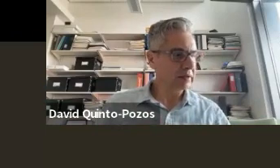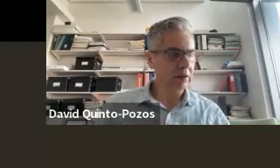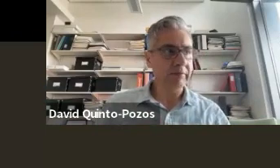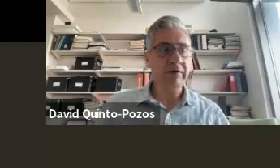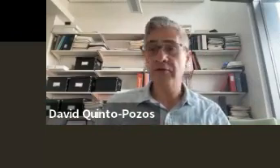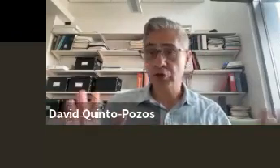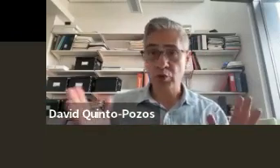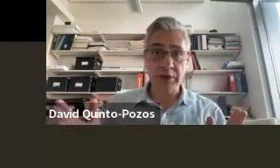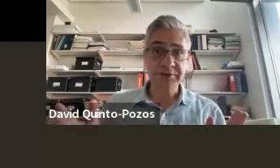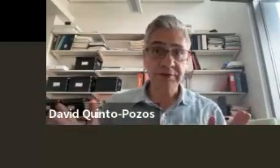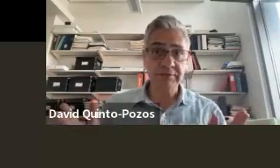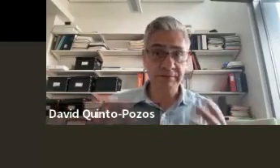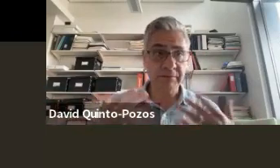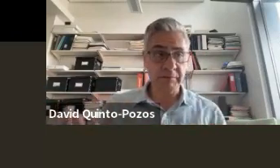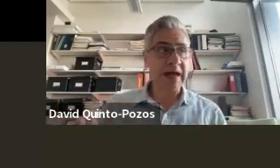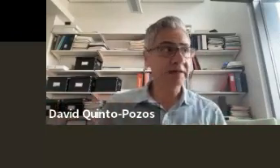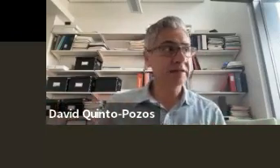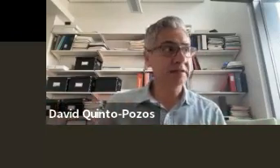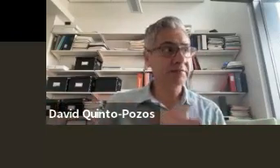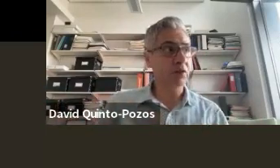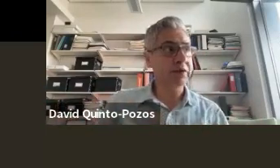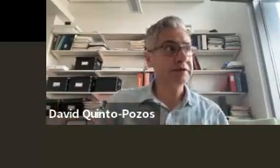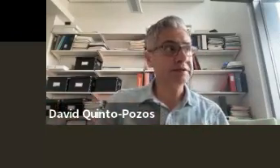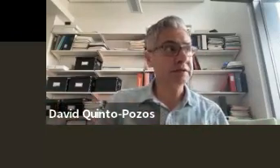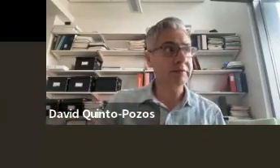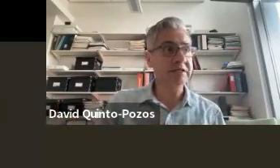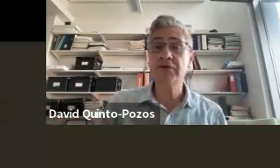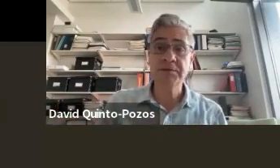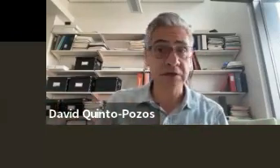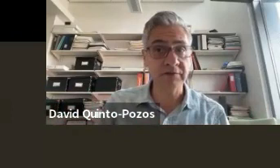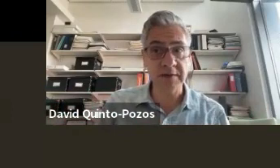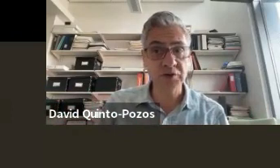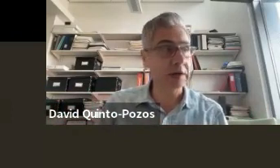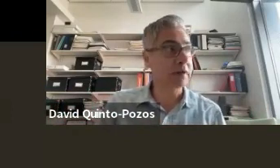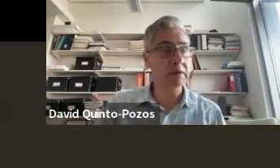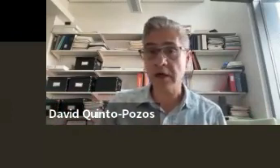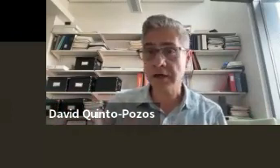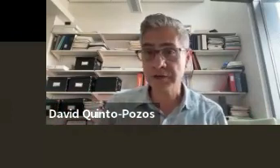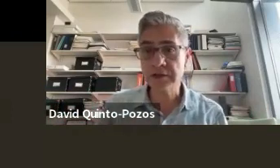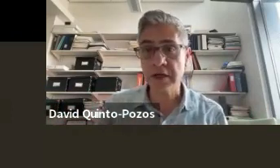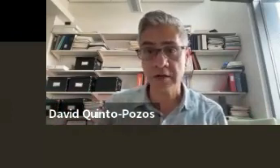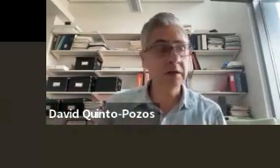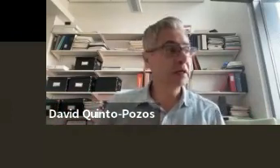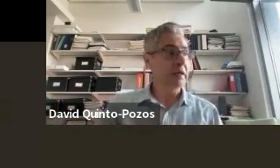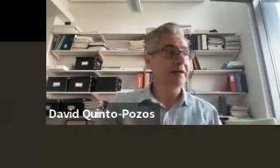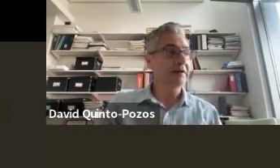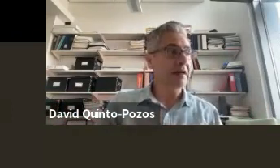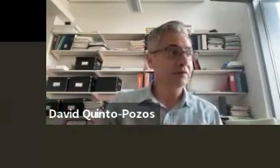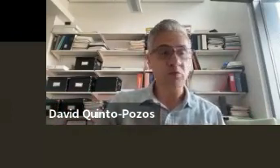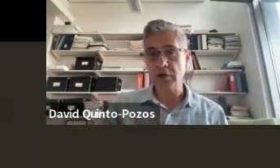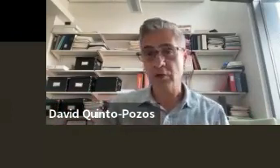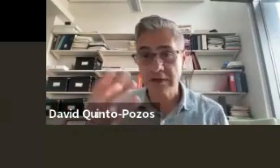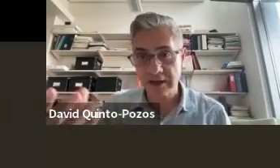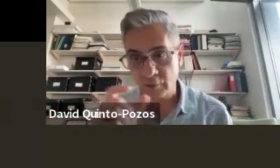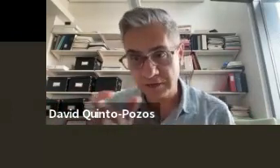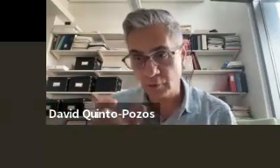that, the 500 words max is for this first page of the abstract, right? Not counting the title and not counting